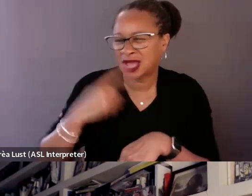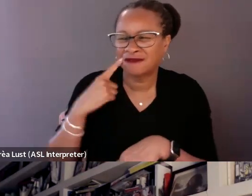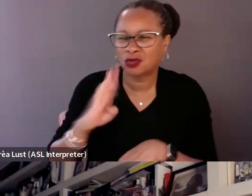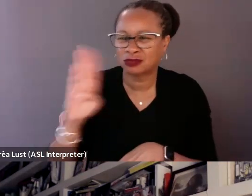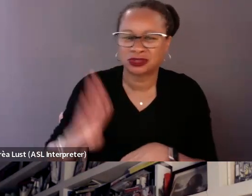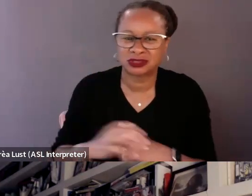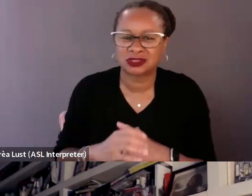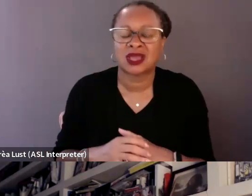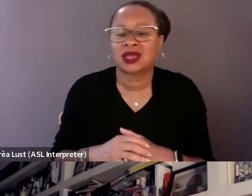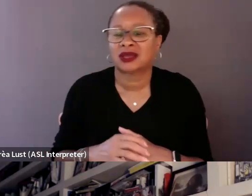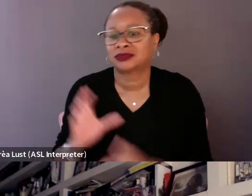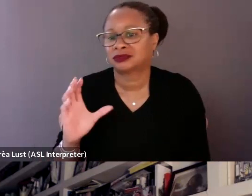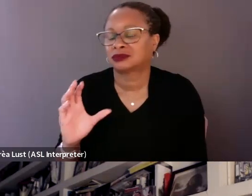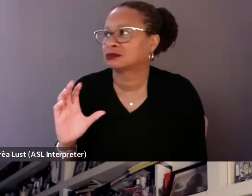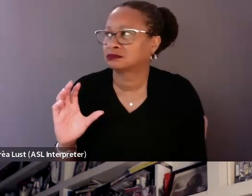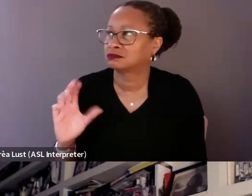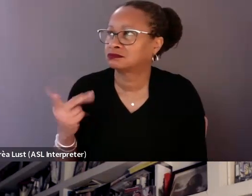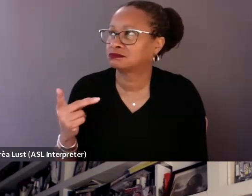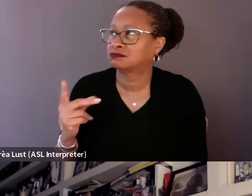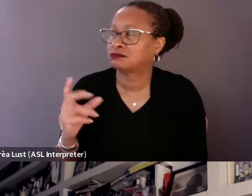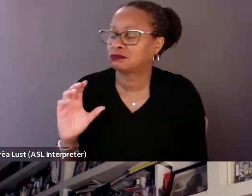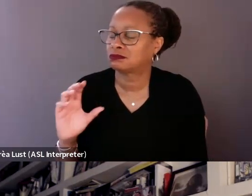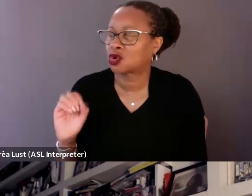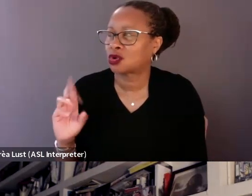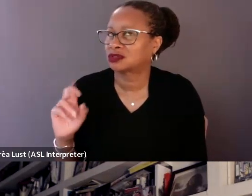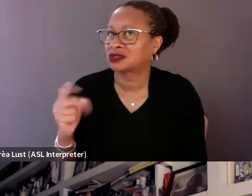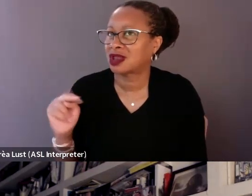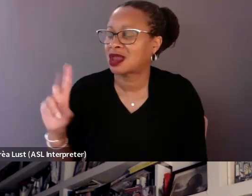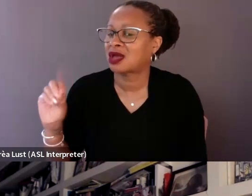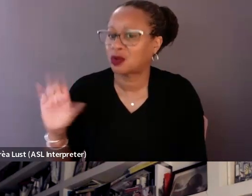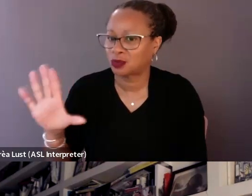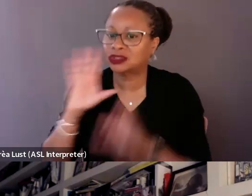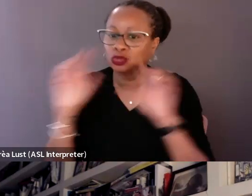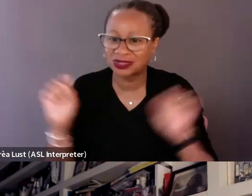Bolsonaro president, and was impossible. So